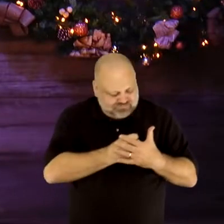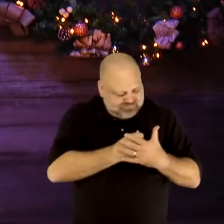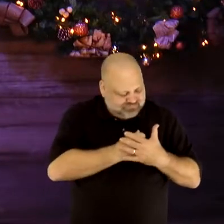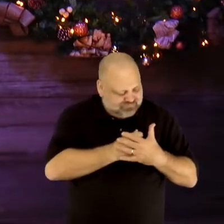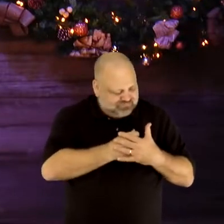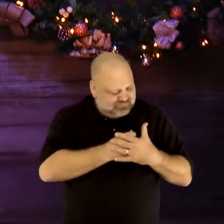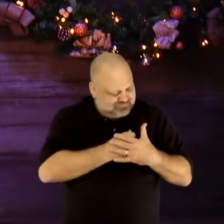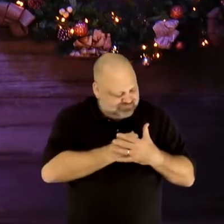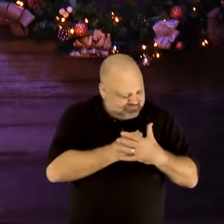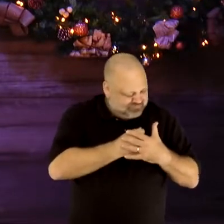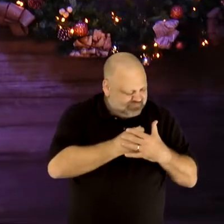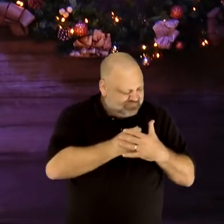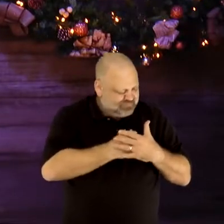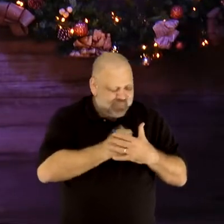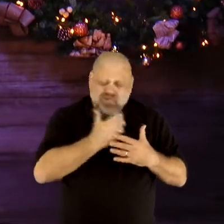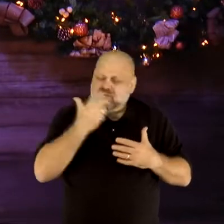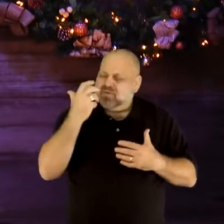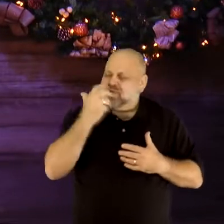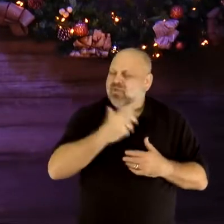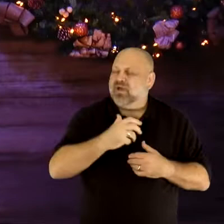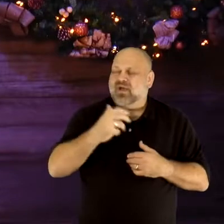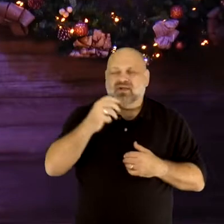violently inside.